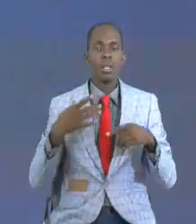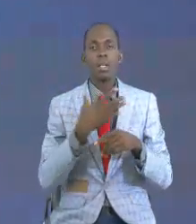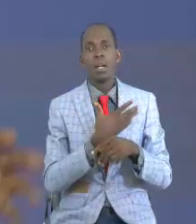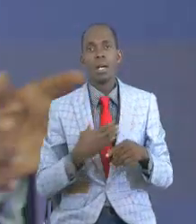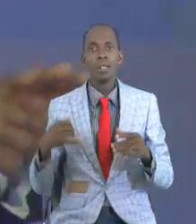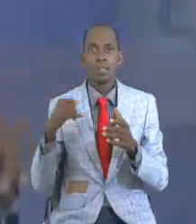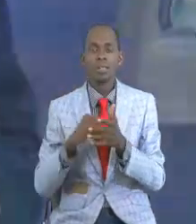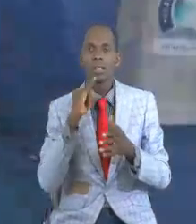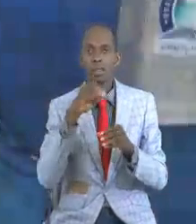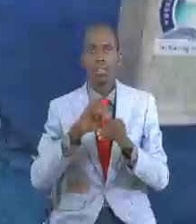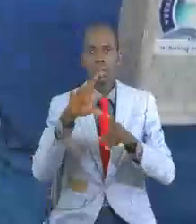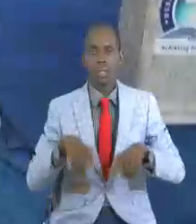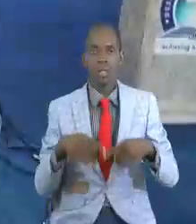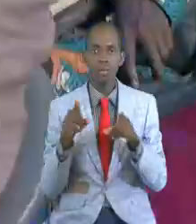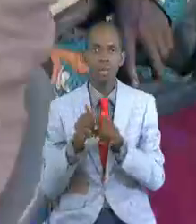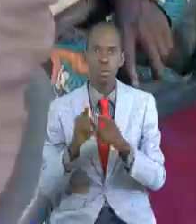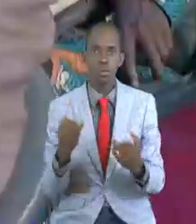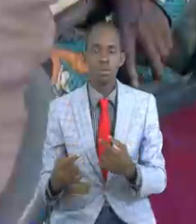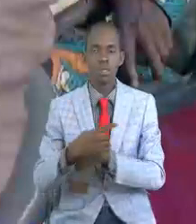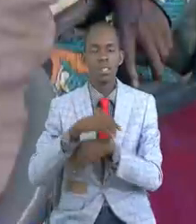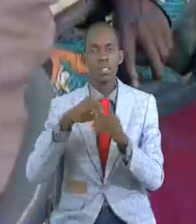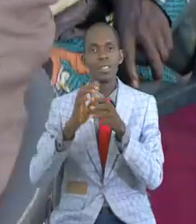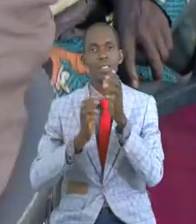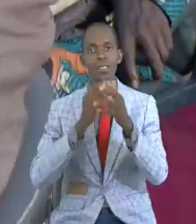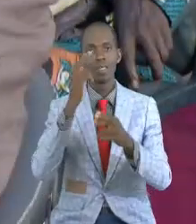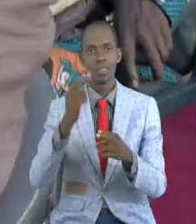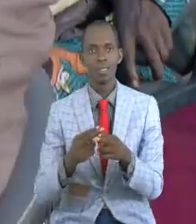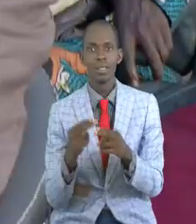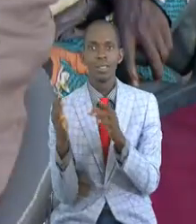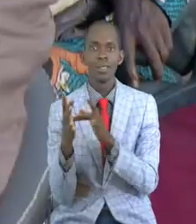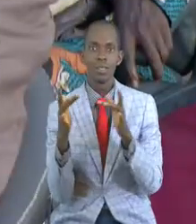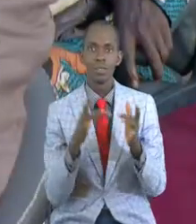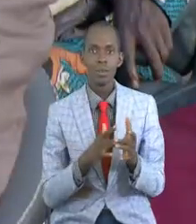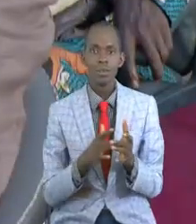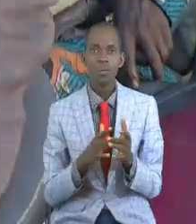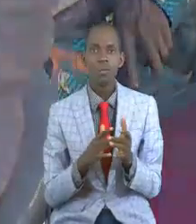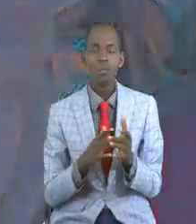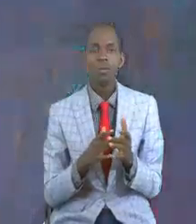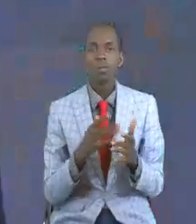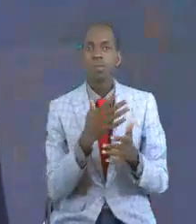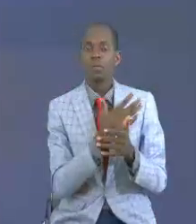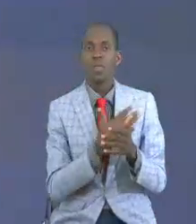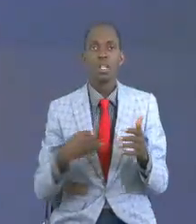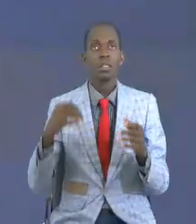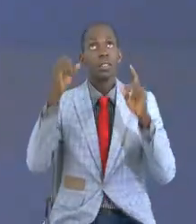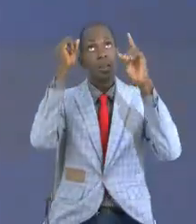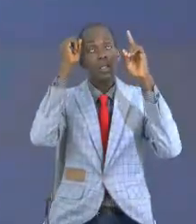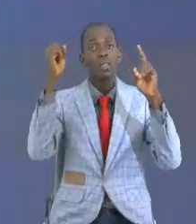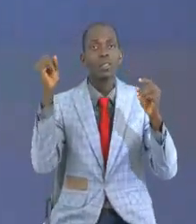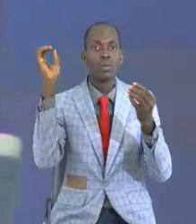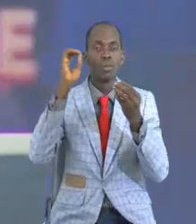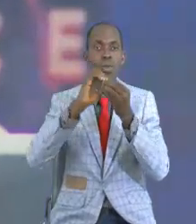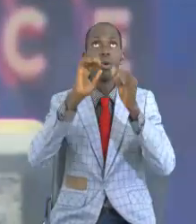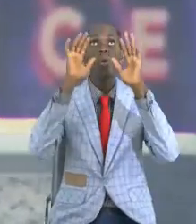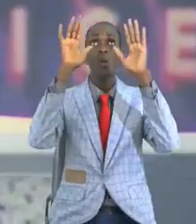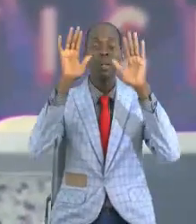life today in Jesus' name. Jesus and his more excellent ministry of